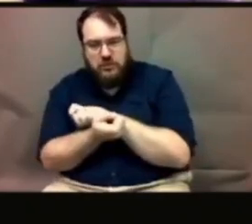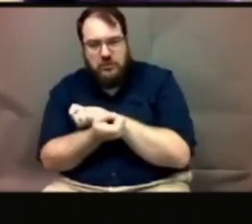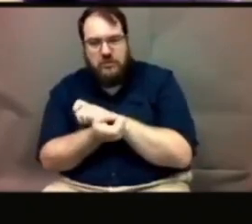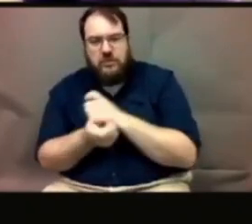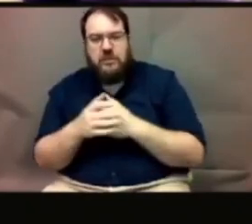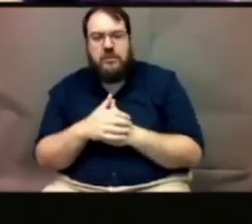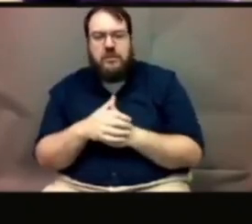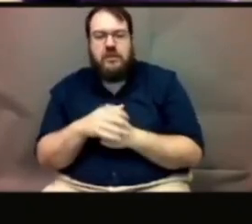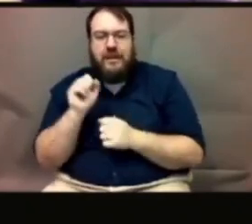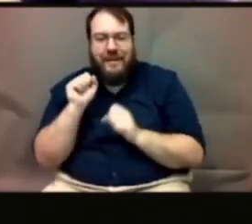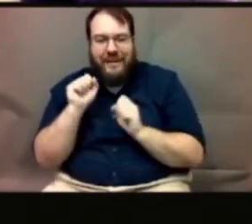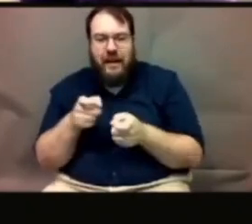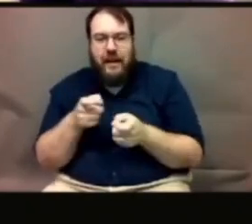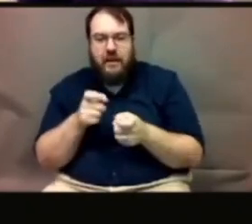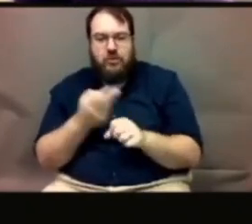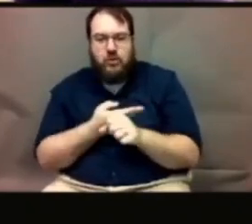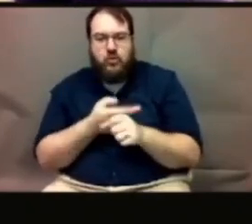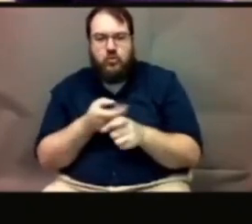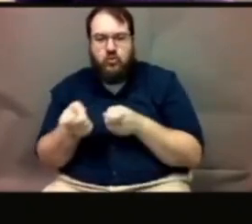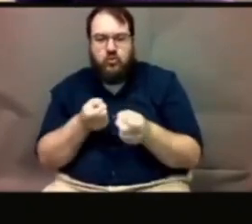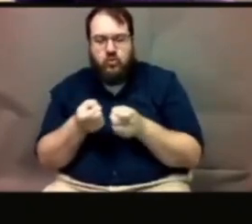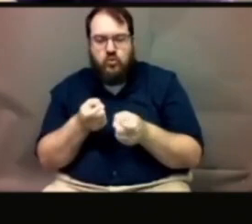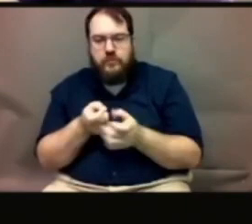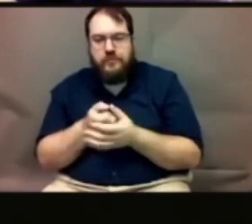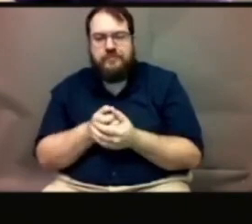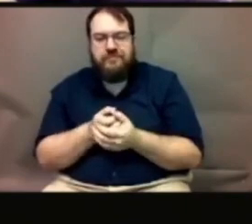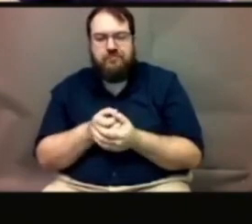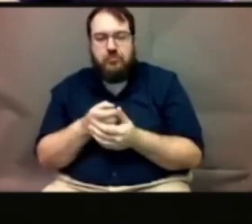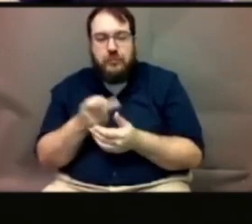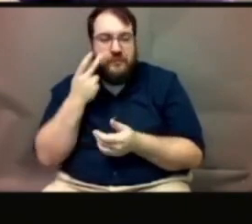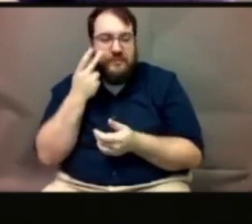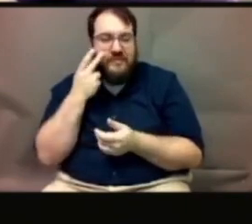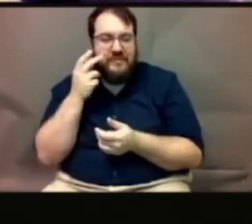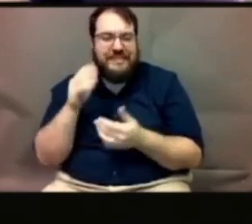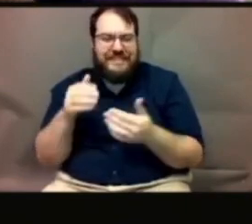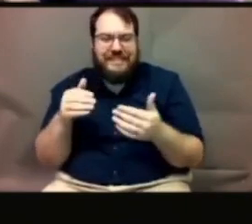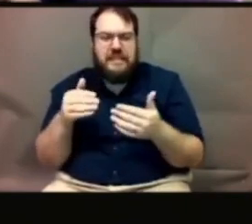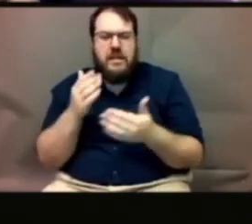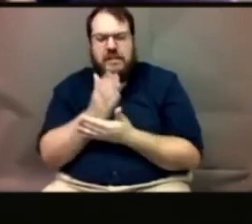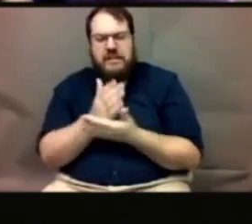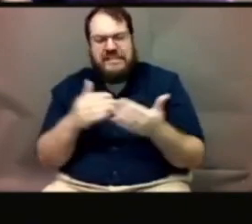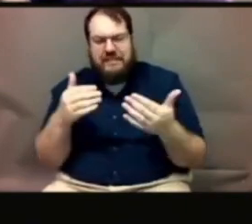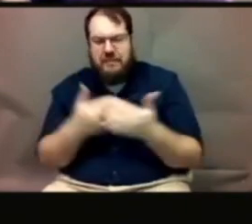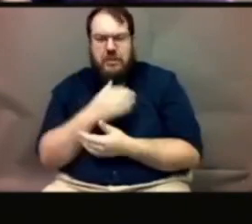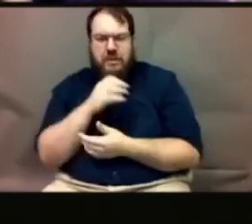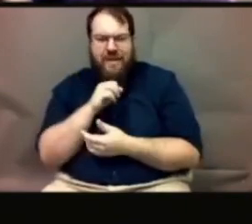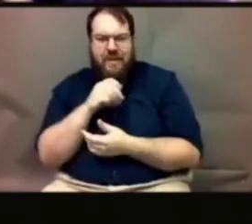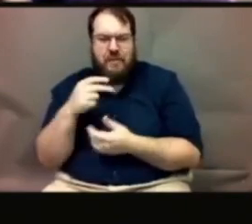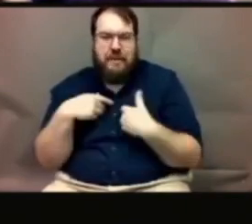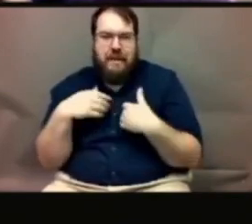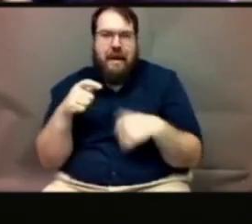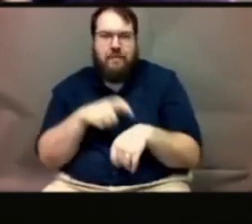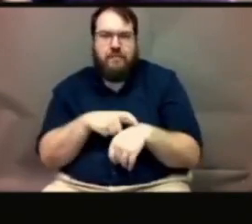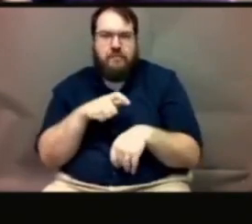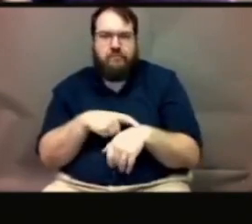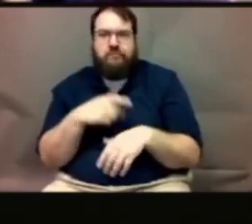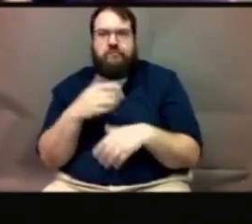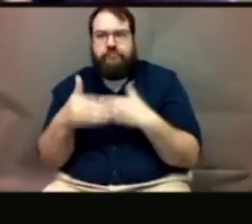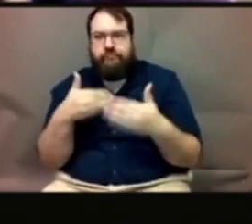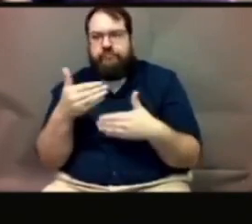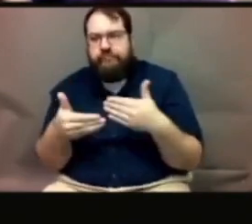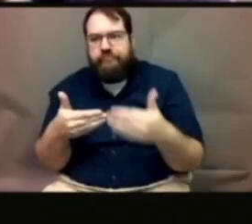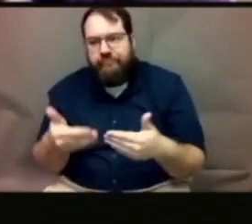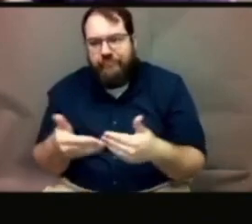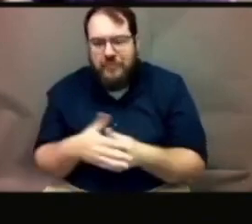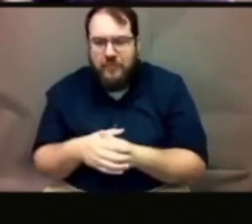using to control it. So that's why you'll see on some of our new apps. Now I've just got timers going. Like